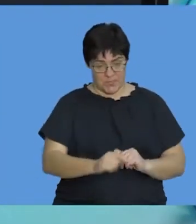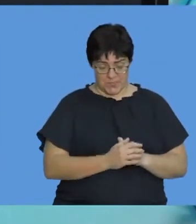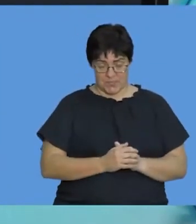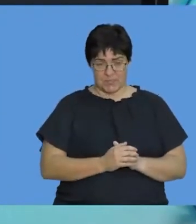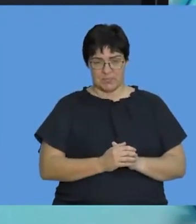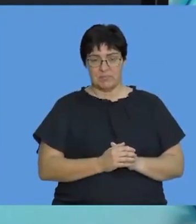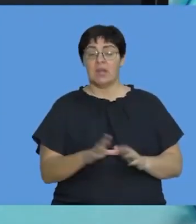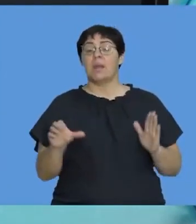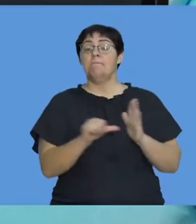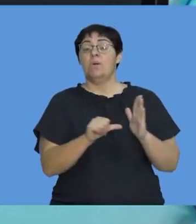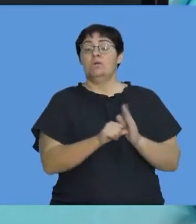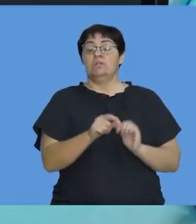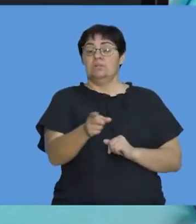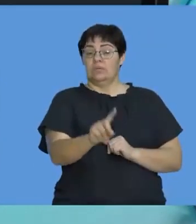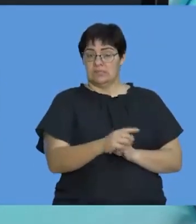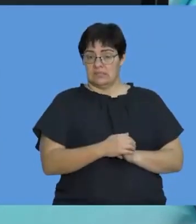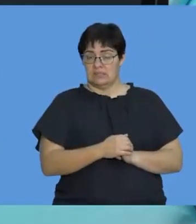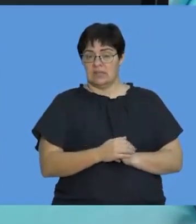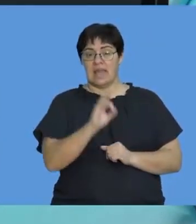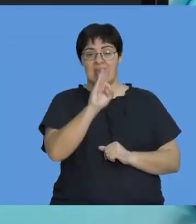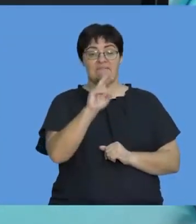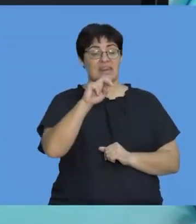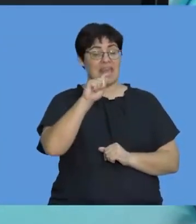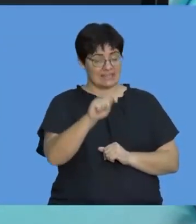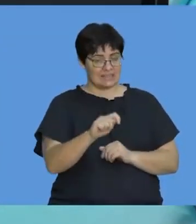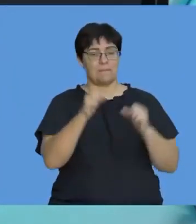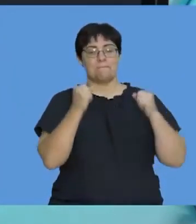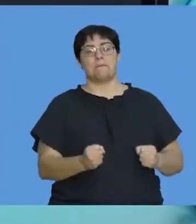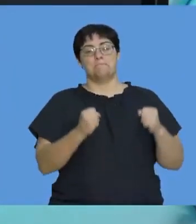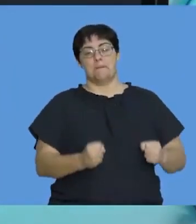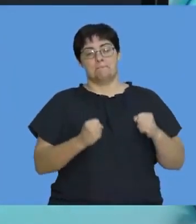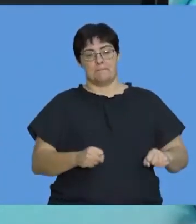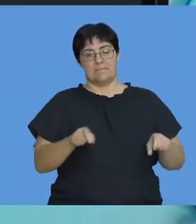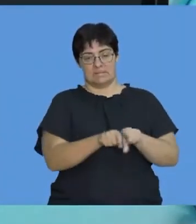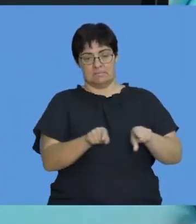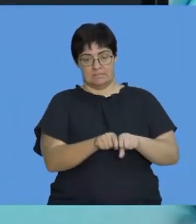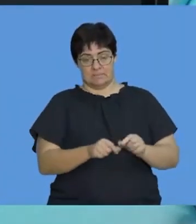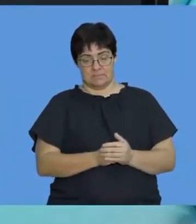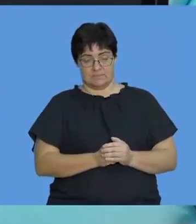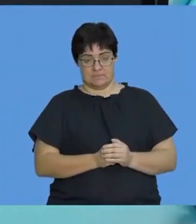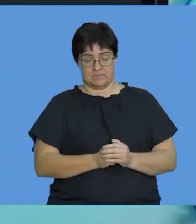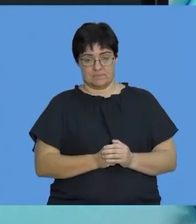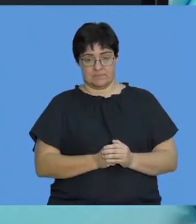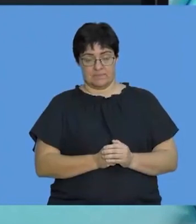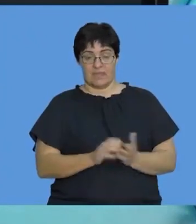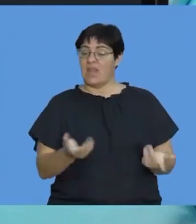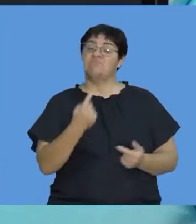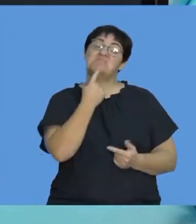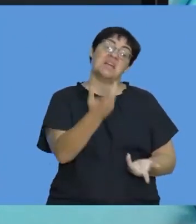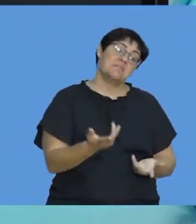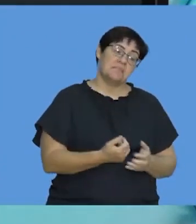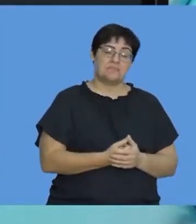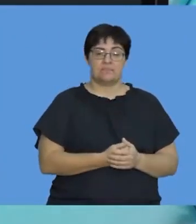even faster. Okay, but the key to this is that the F net stays the same. Okay,